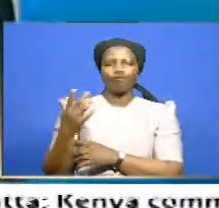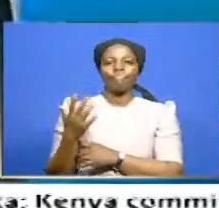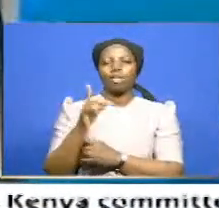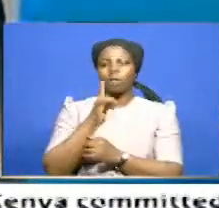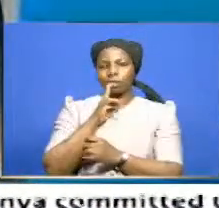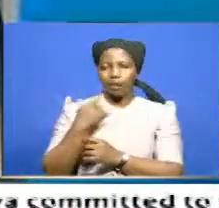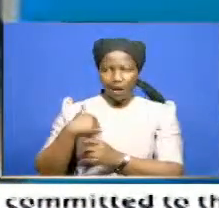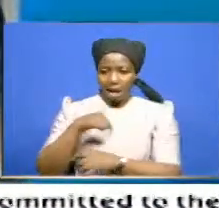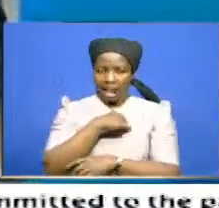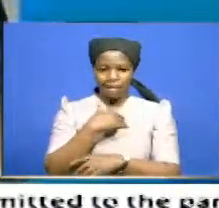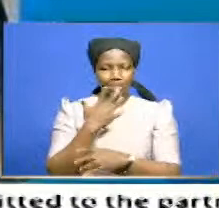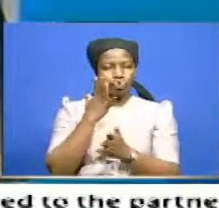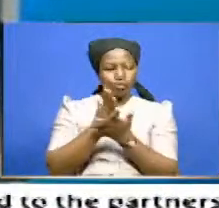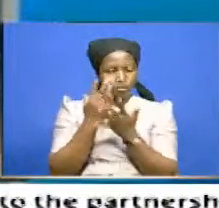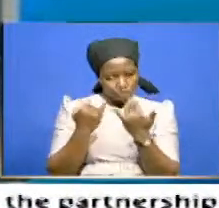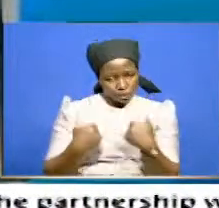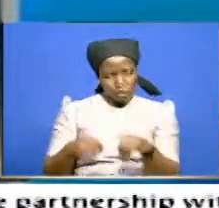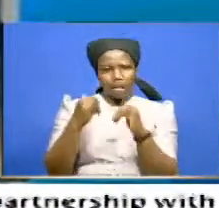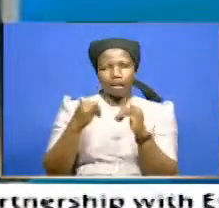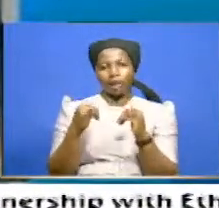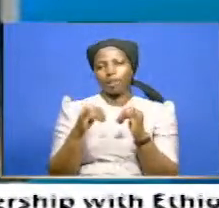we really try to